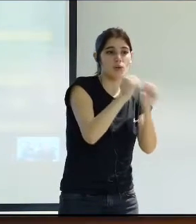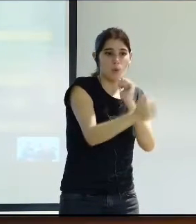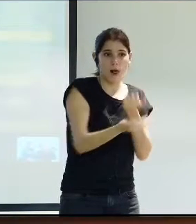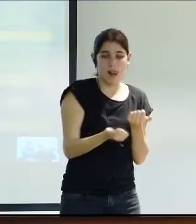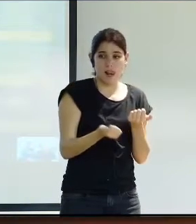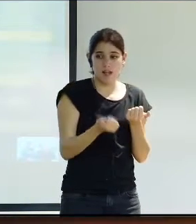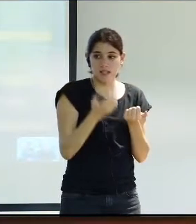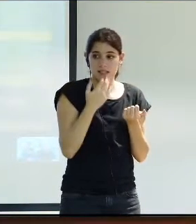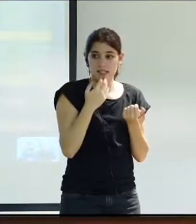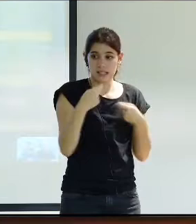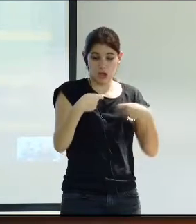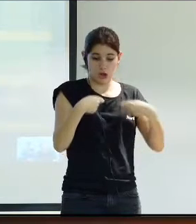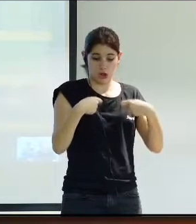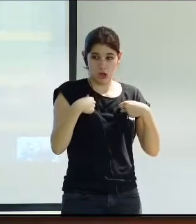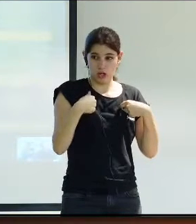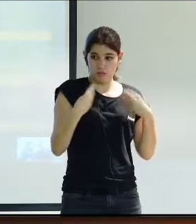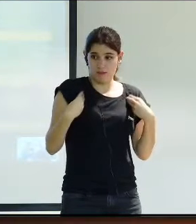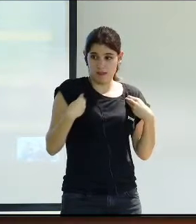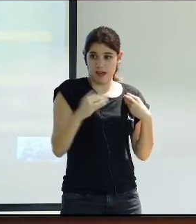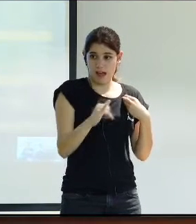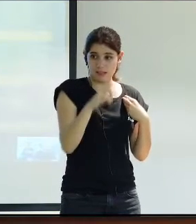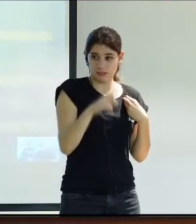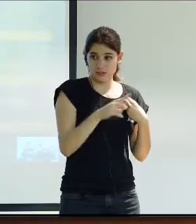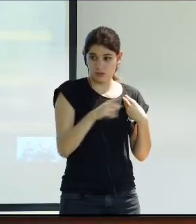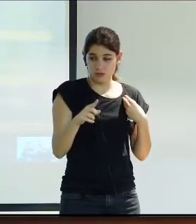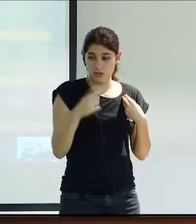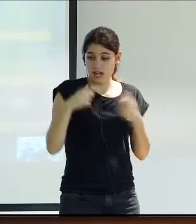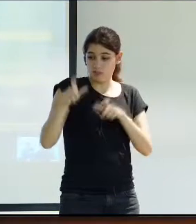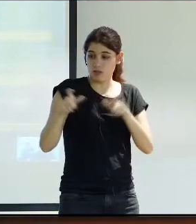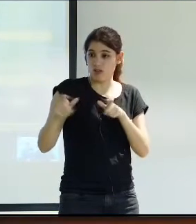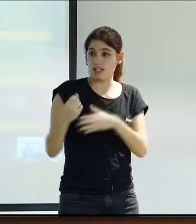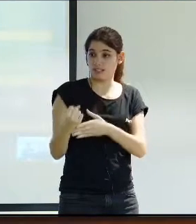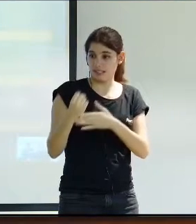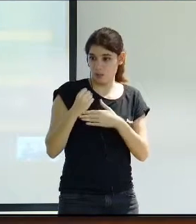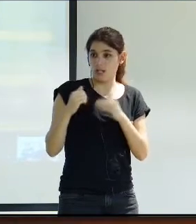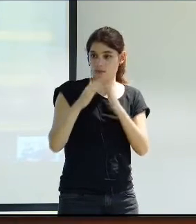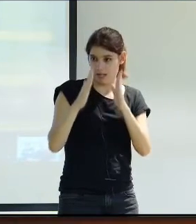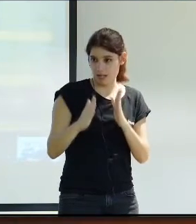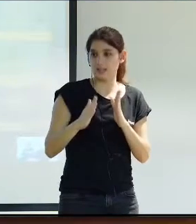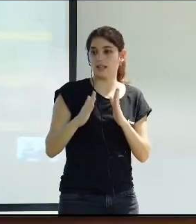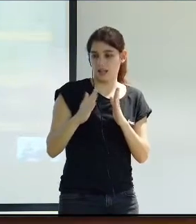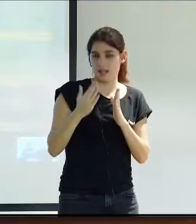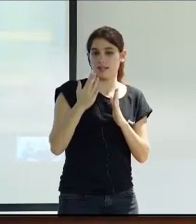are assisting you in your house, then you will be